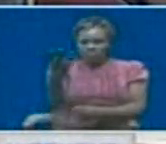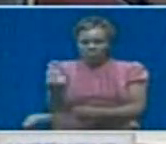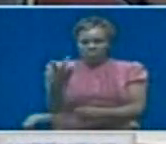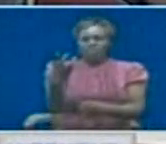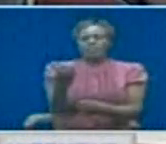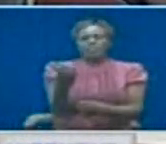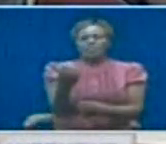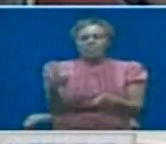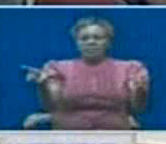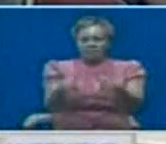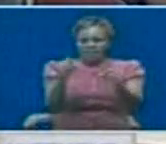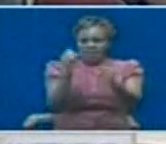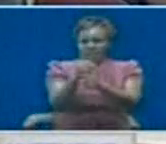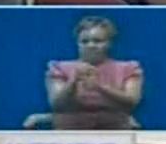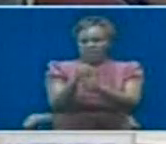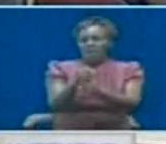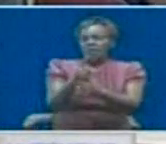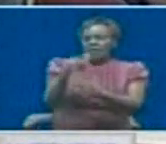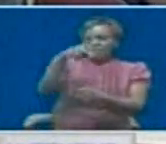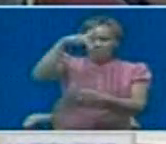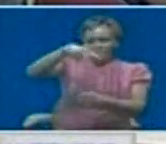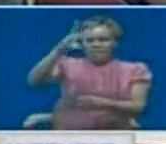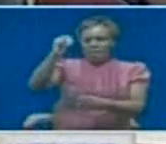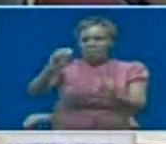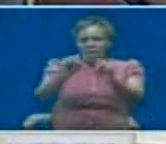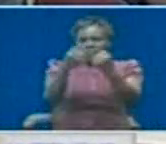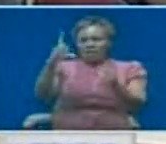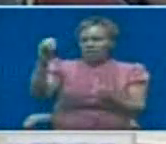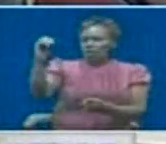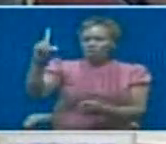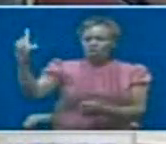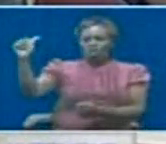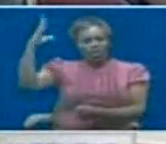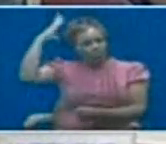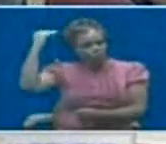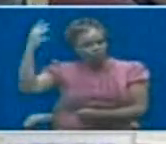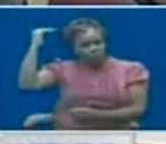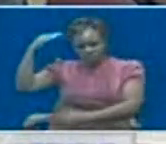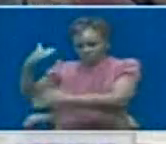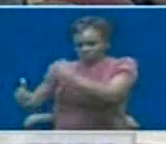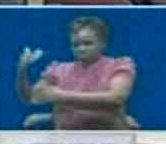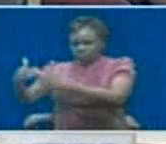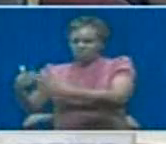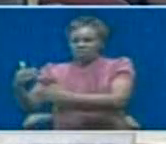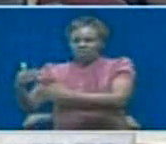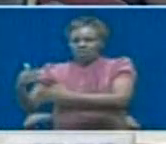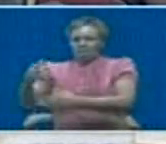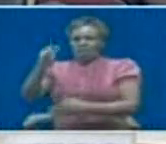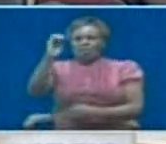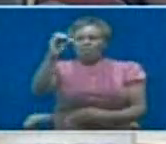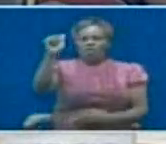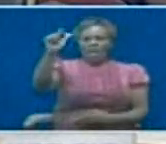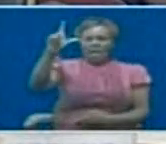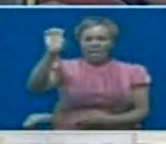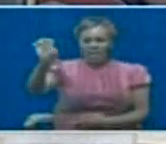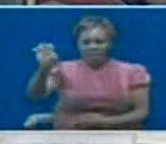suicide vests. The 11 p.m. Saturday incident happened at Dolo on the Ethiopian side near the border town of Moyale. The